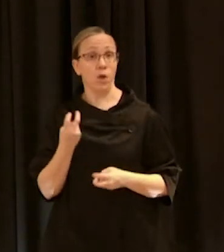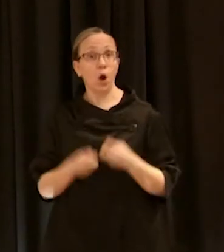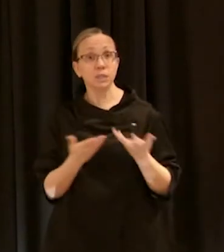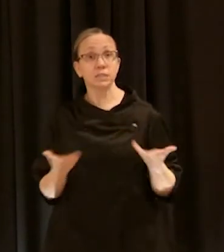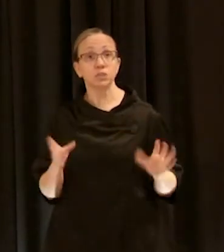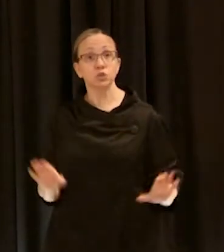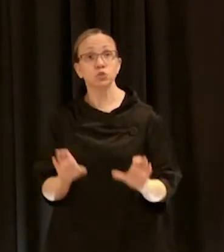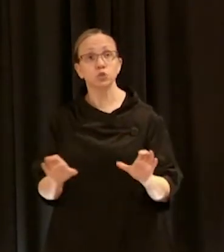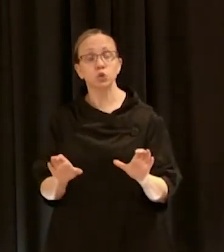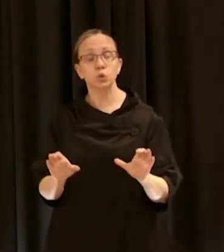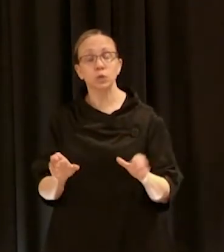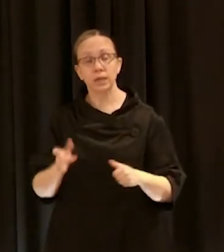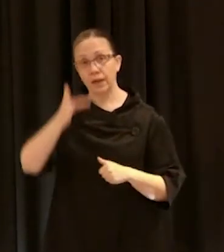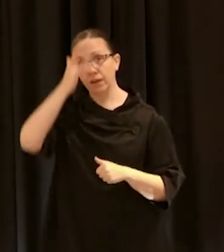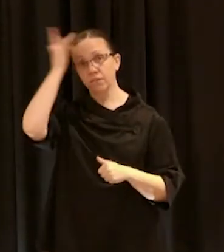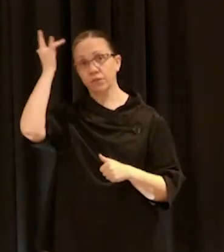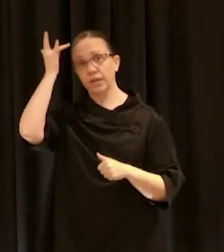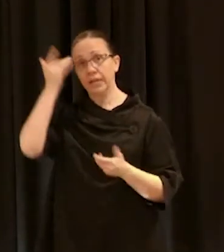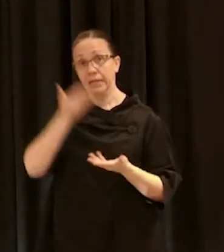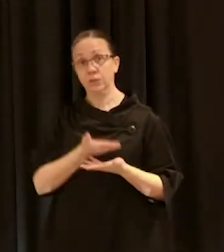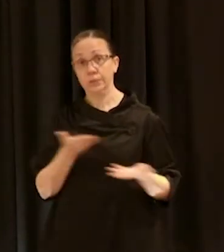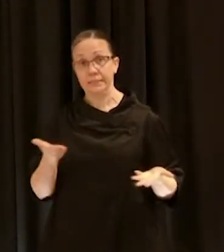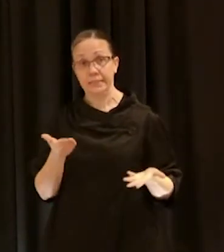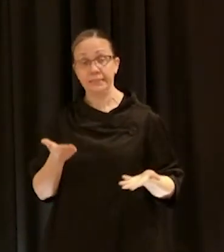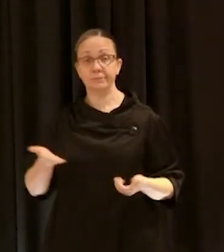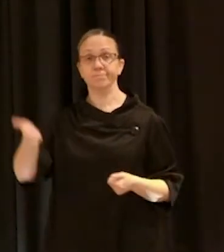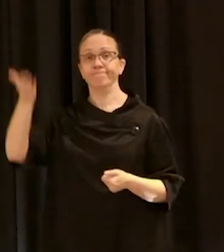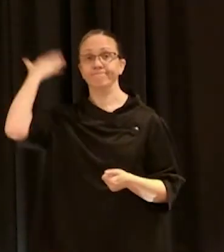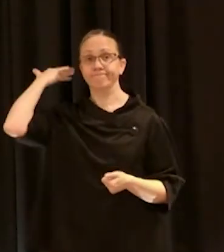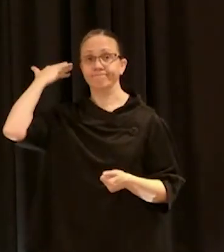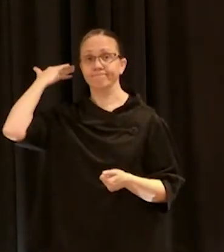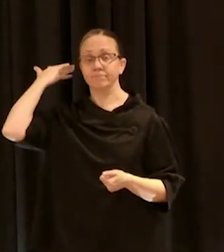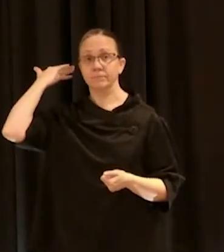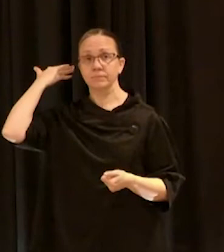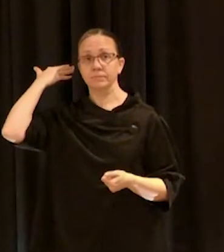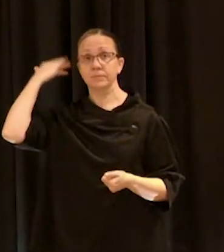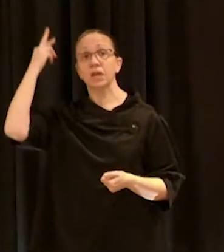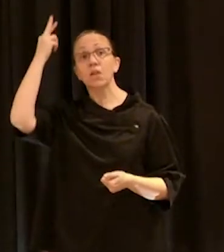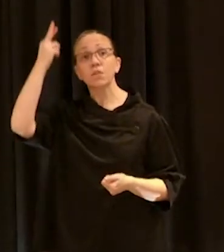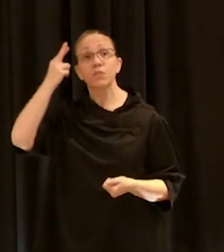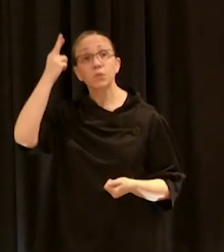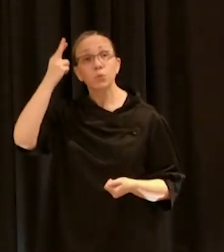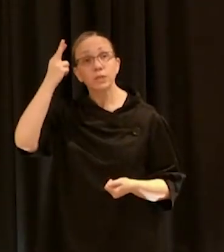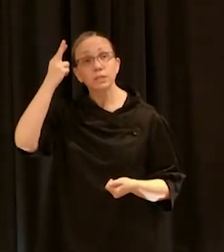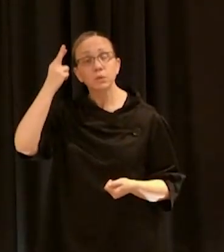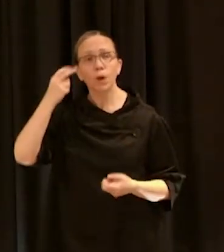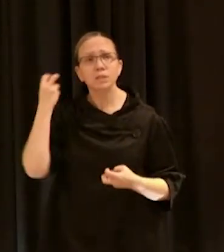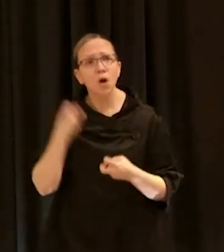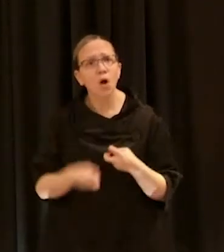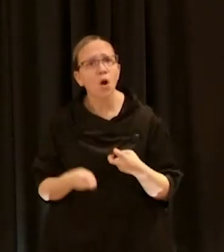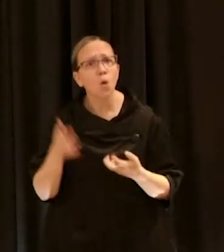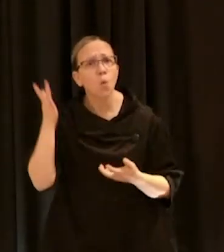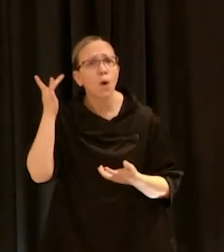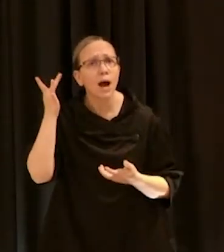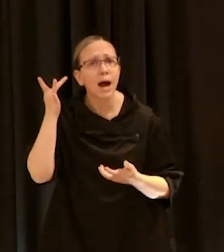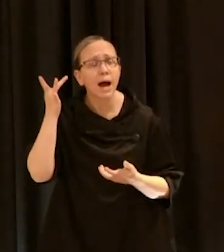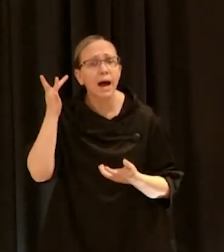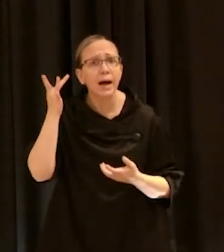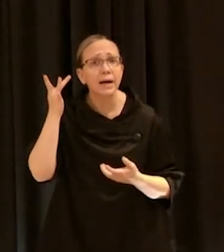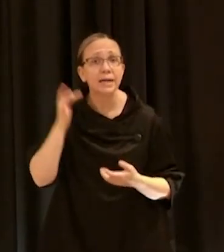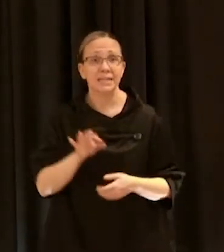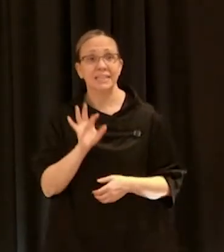do is forgetting those things which are behind. And the reason why this is so hard is because that